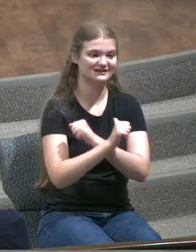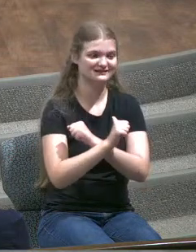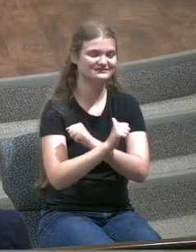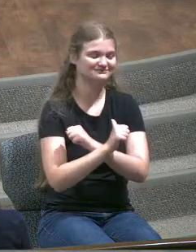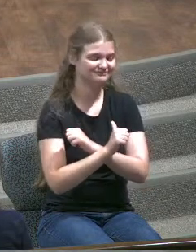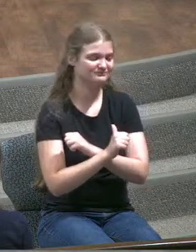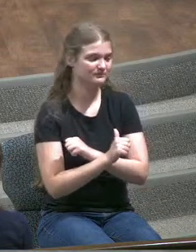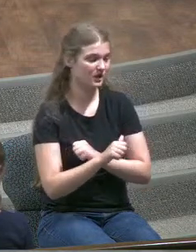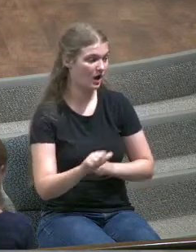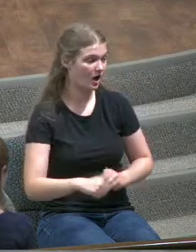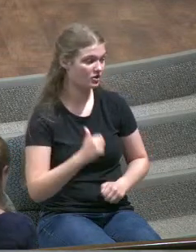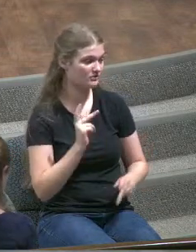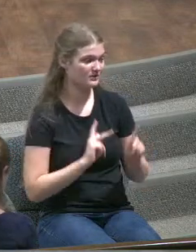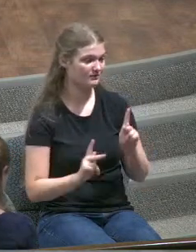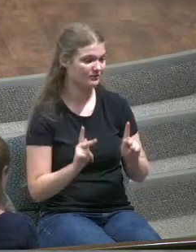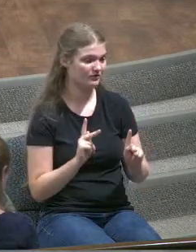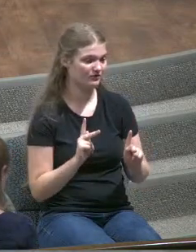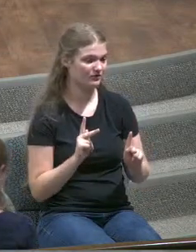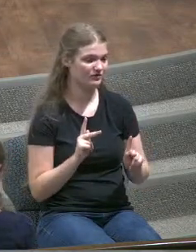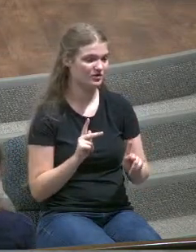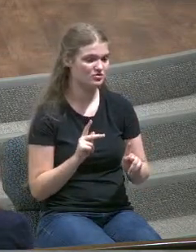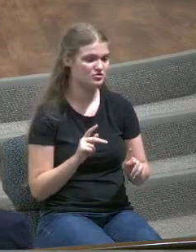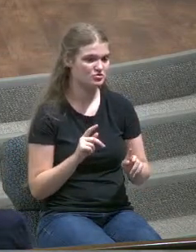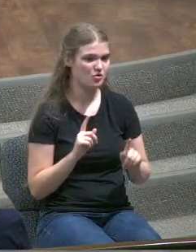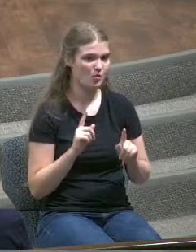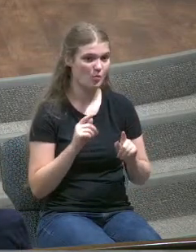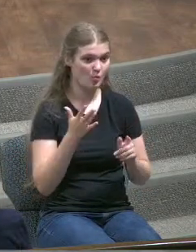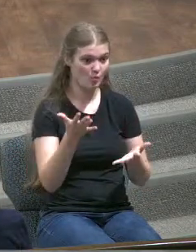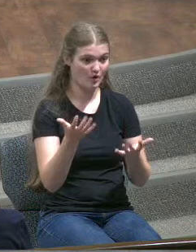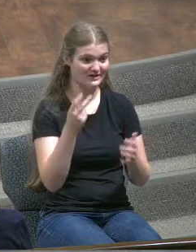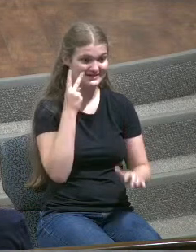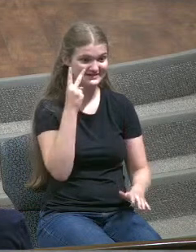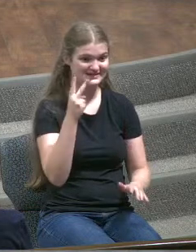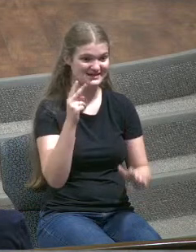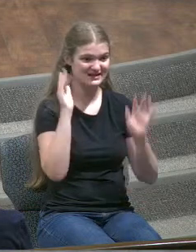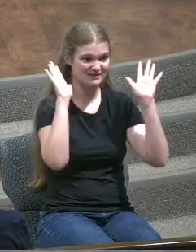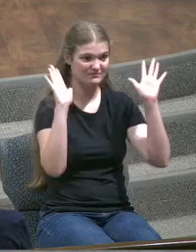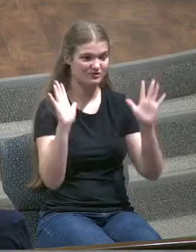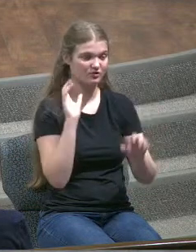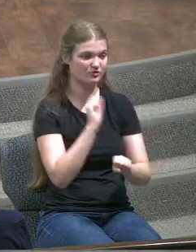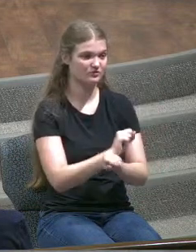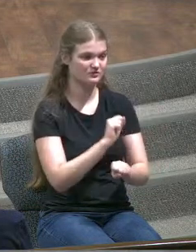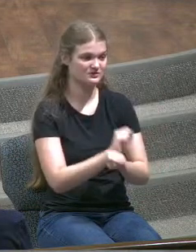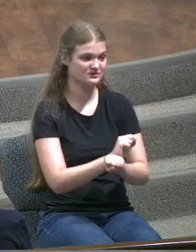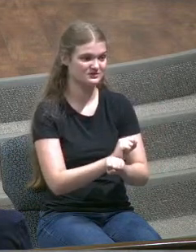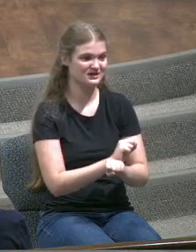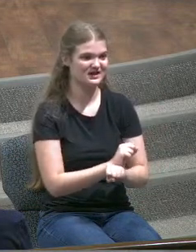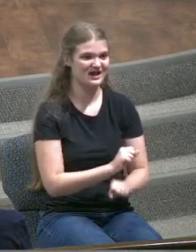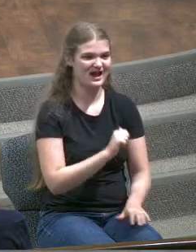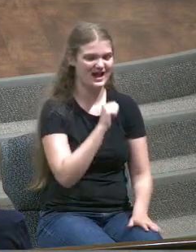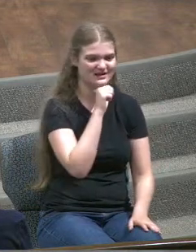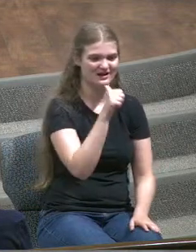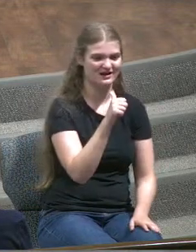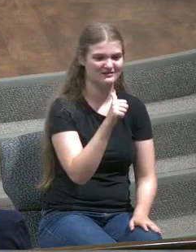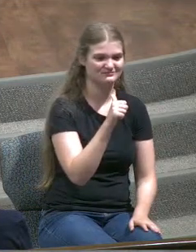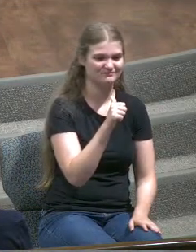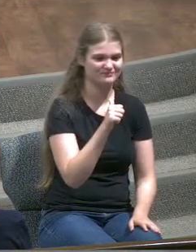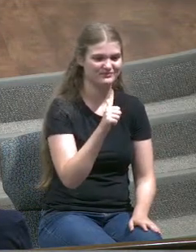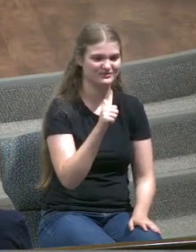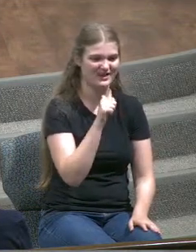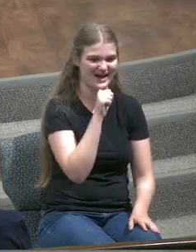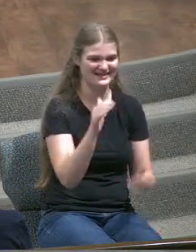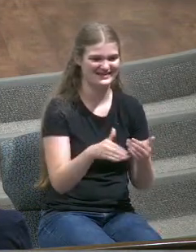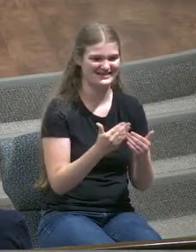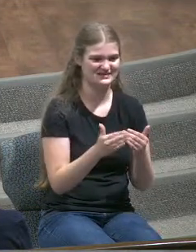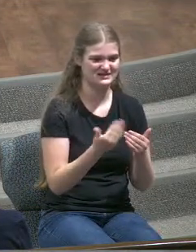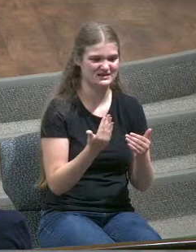had others that were there because he had been performing miracles. I mean, and these were not miracles like we have from TV preachers, you know, today where you go, oh,